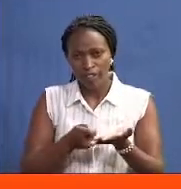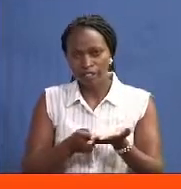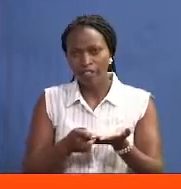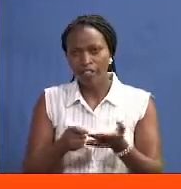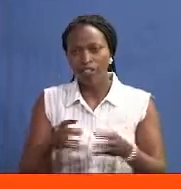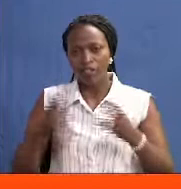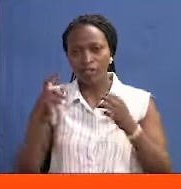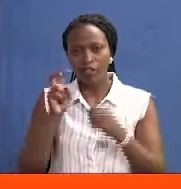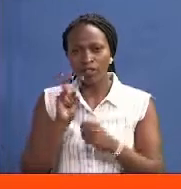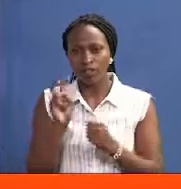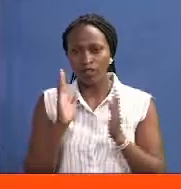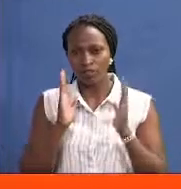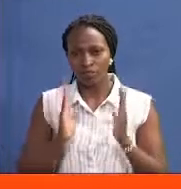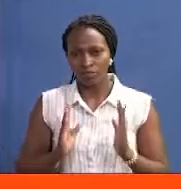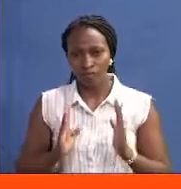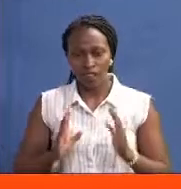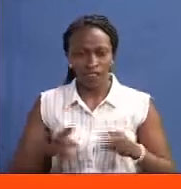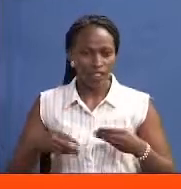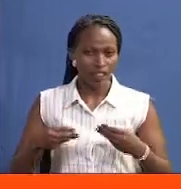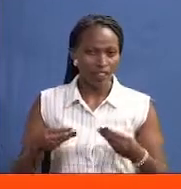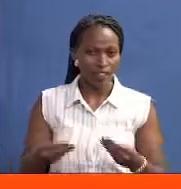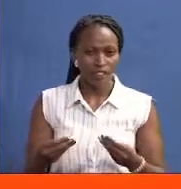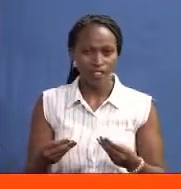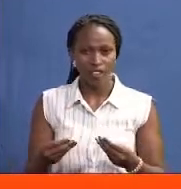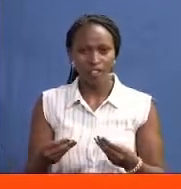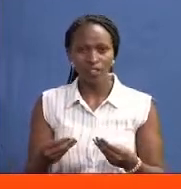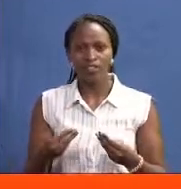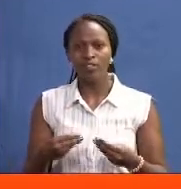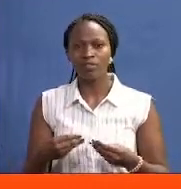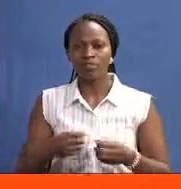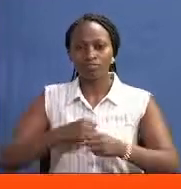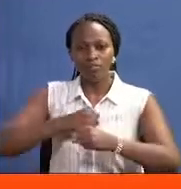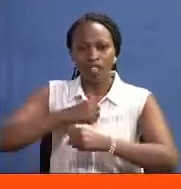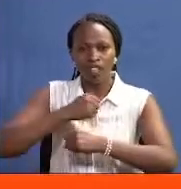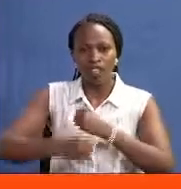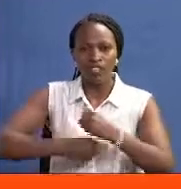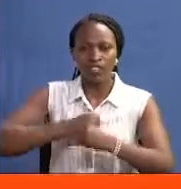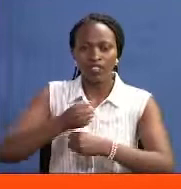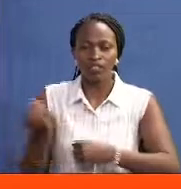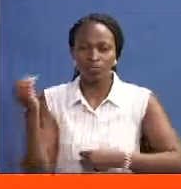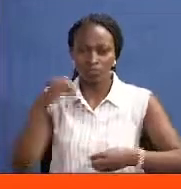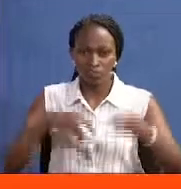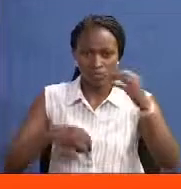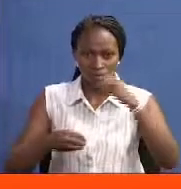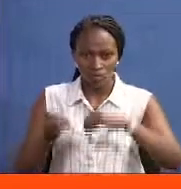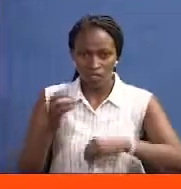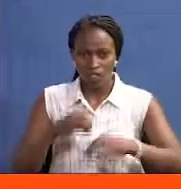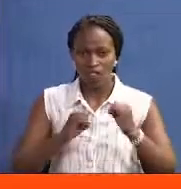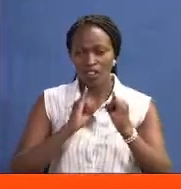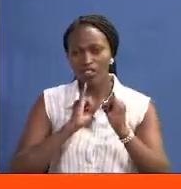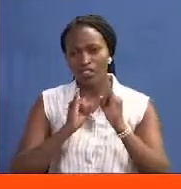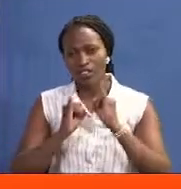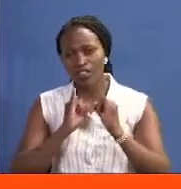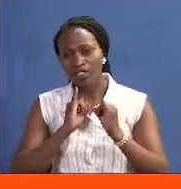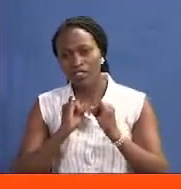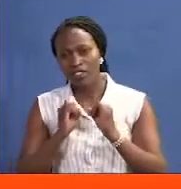the delegated passive role and is now moving into being an active contributor and disseminator of information, of